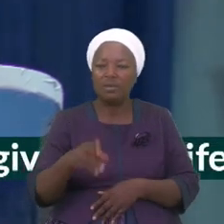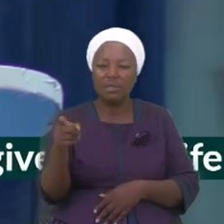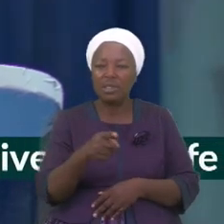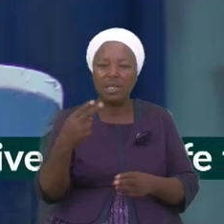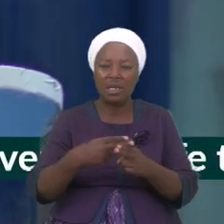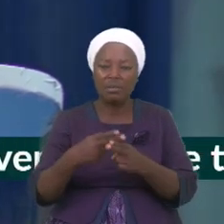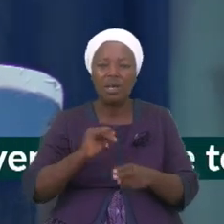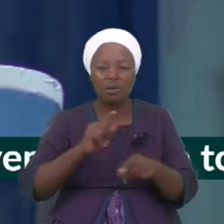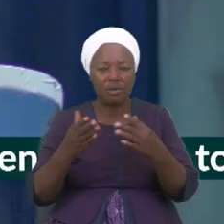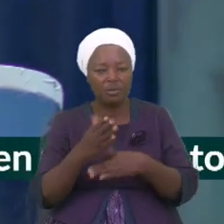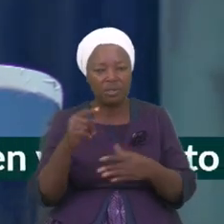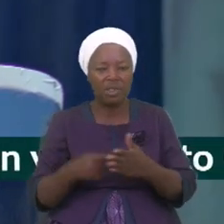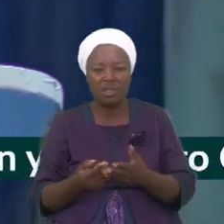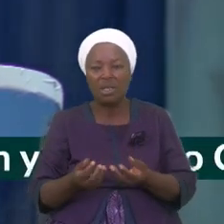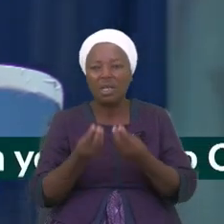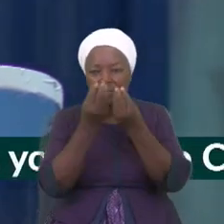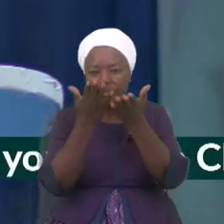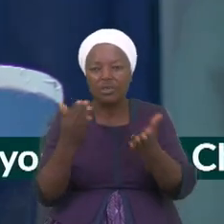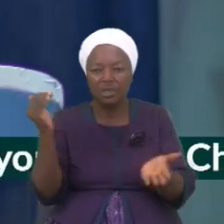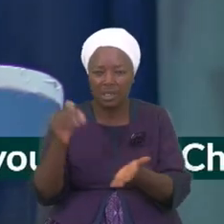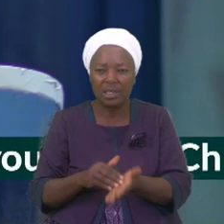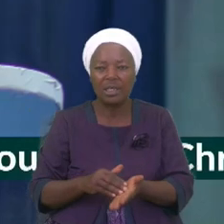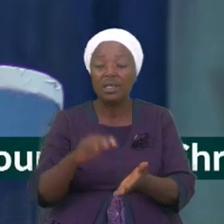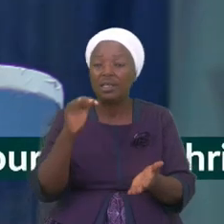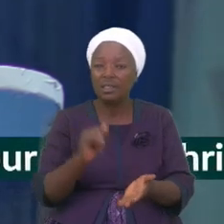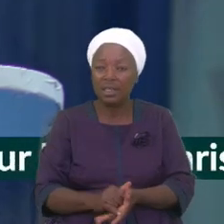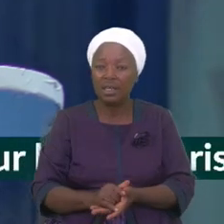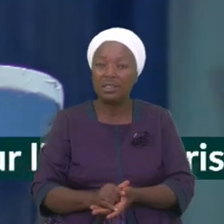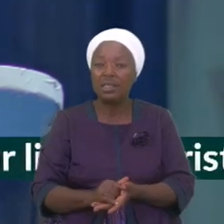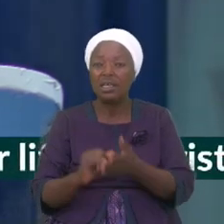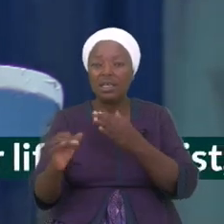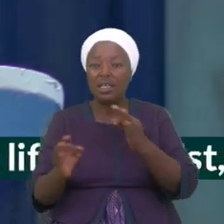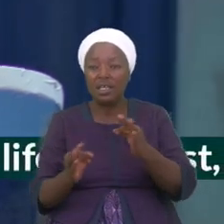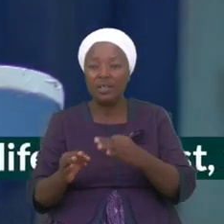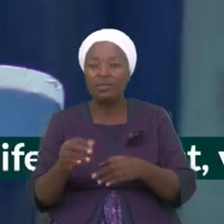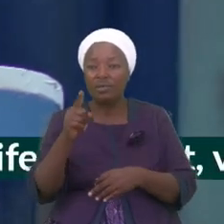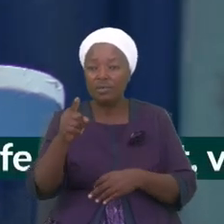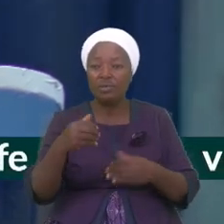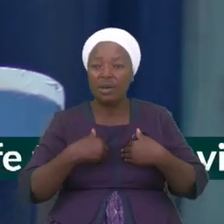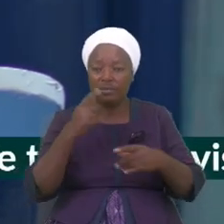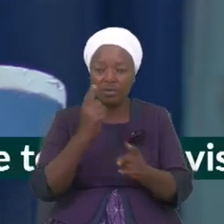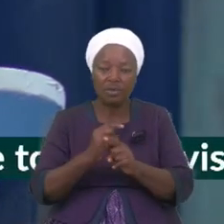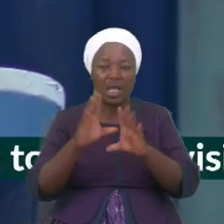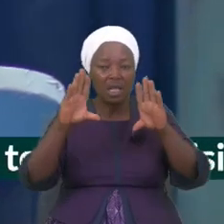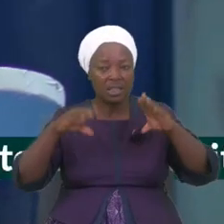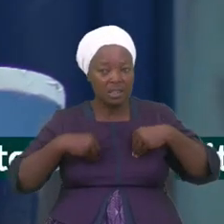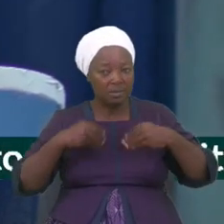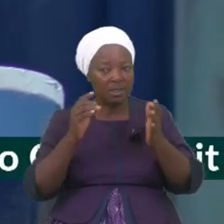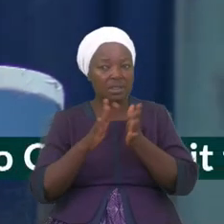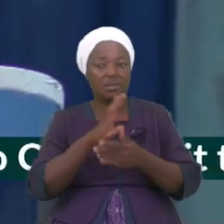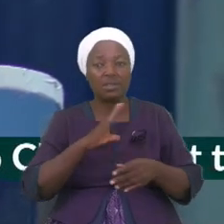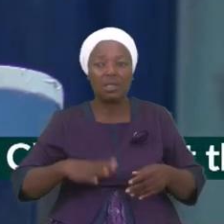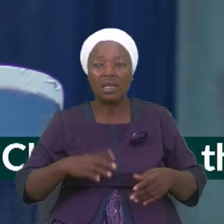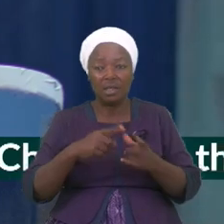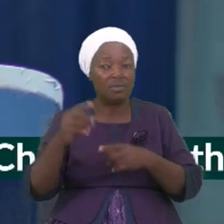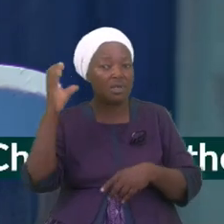this information again, that if you have just given your life to Christ and you are listening via